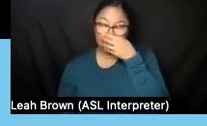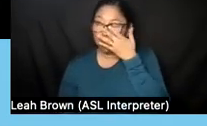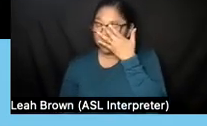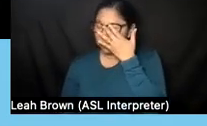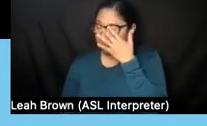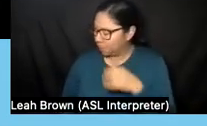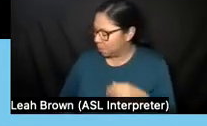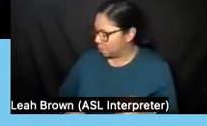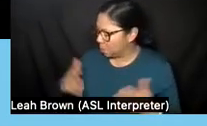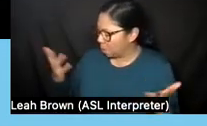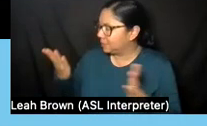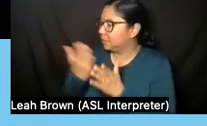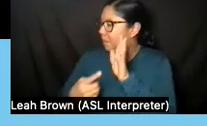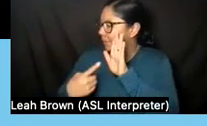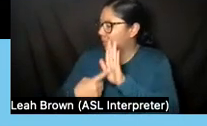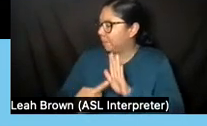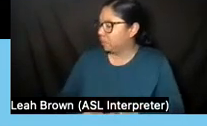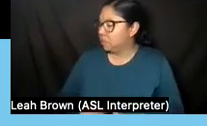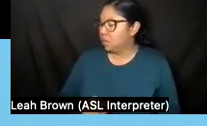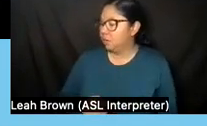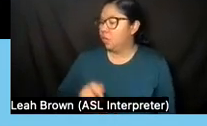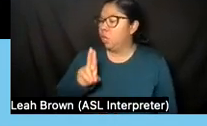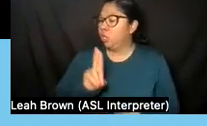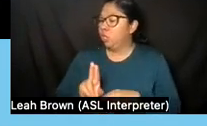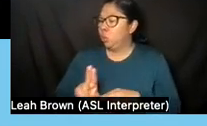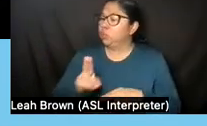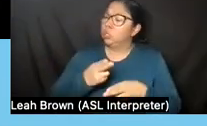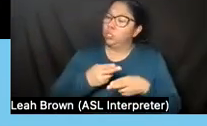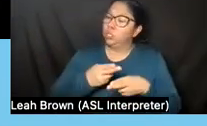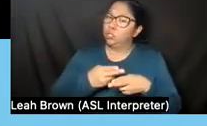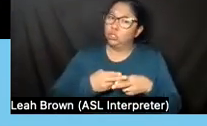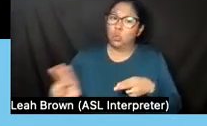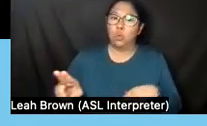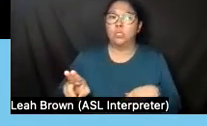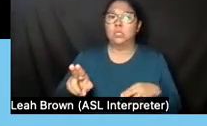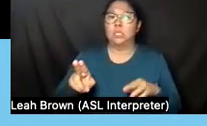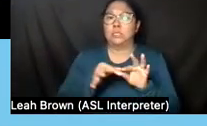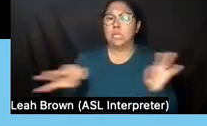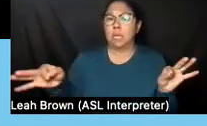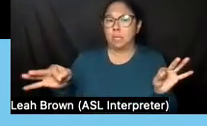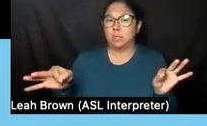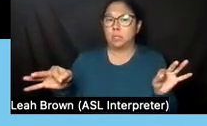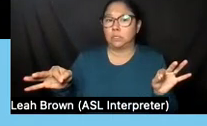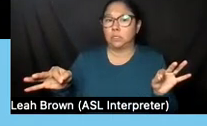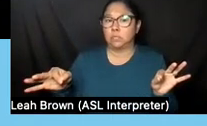What are examples of use short, concise statements? So when they're engaging in that power struggle, a